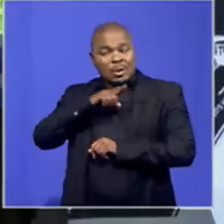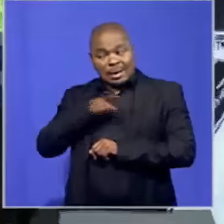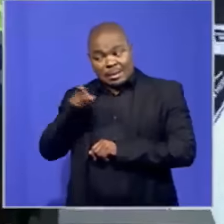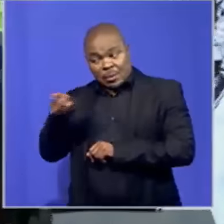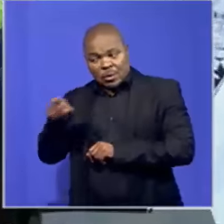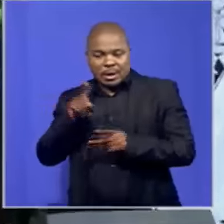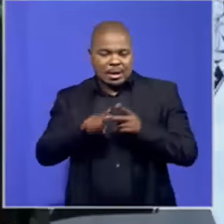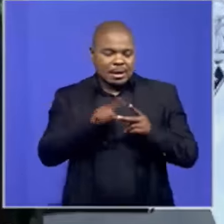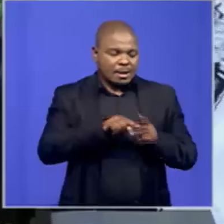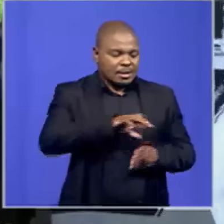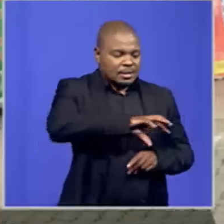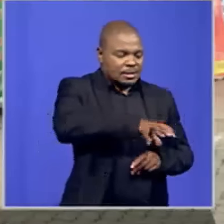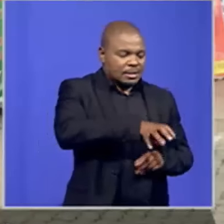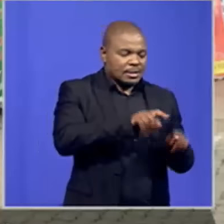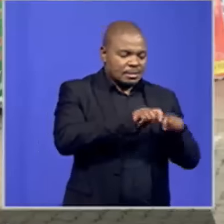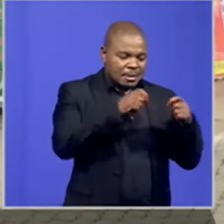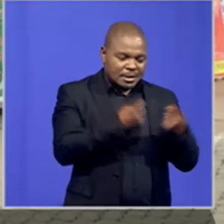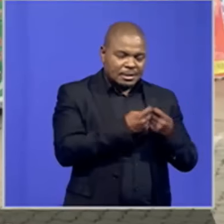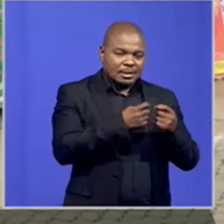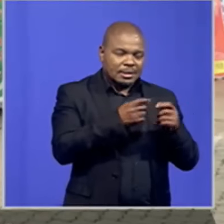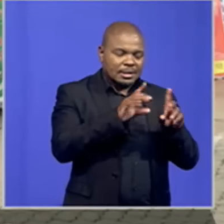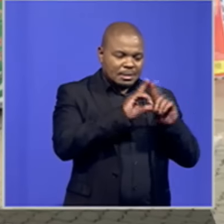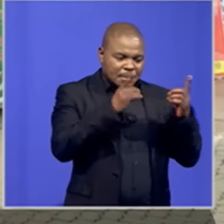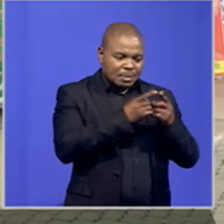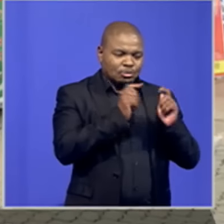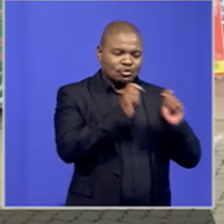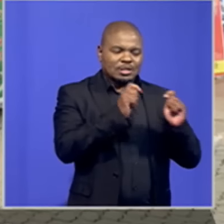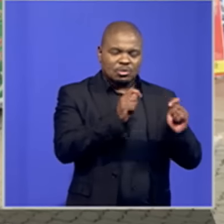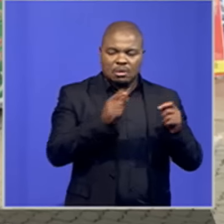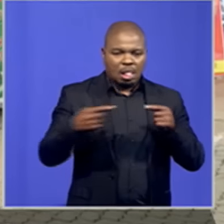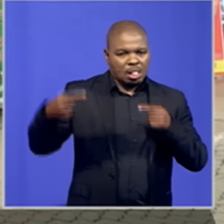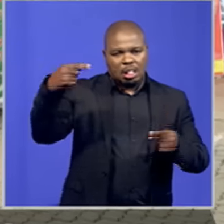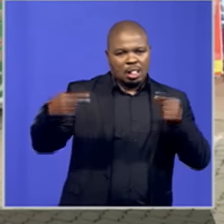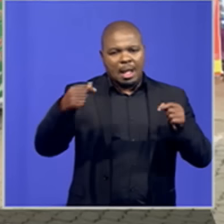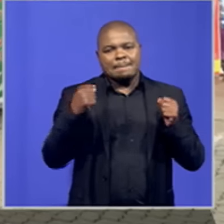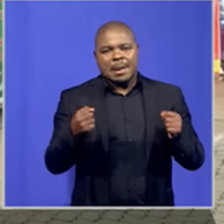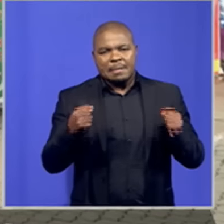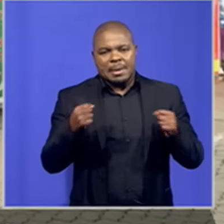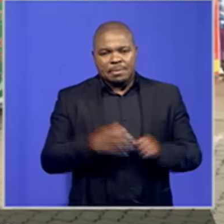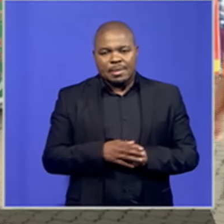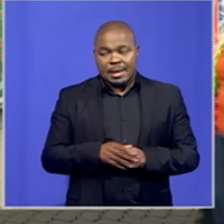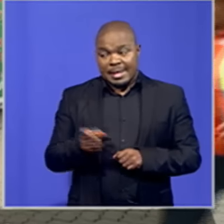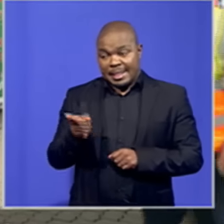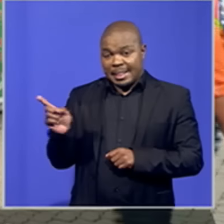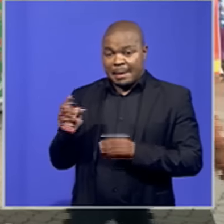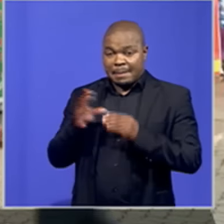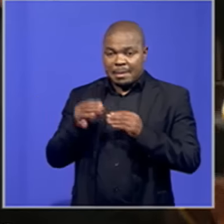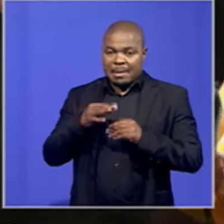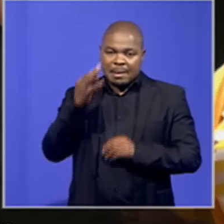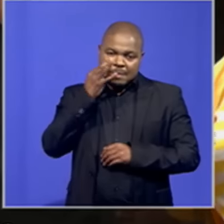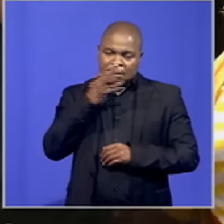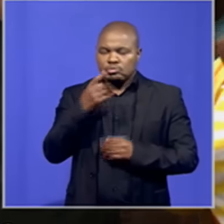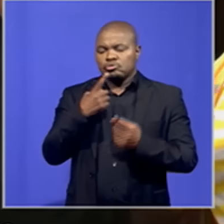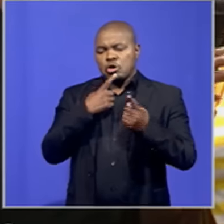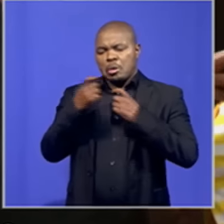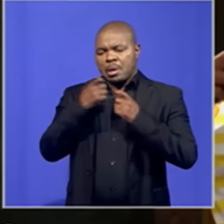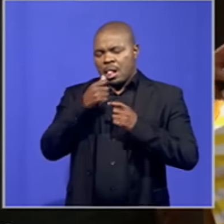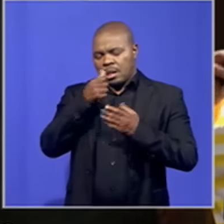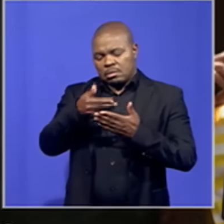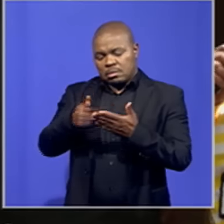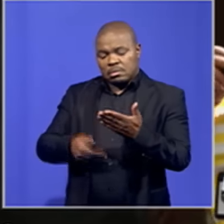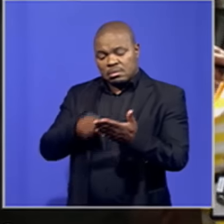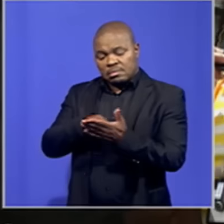lefapha la province la dipalangwa di ise di rarabololwe. Ditokololo tseno di re memorandamo wa bone wa dingongorego o theilwe